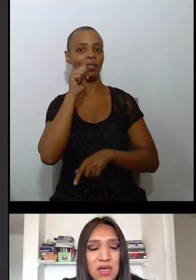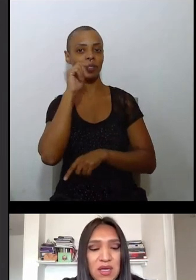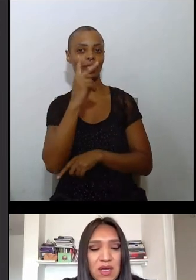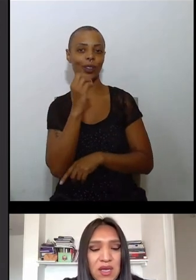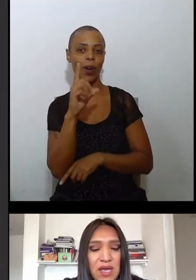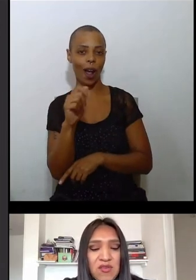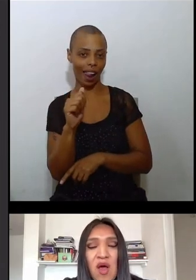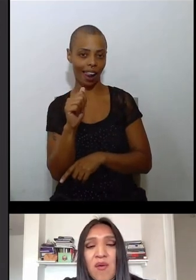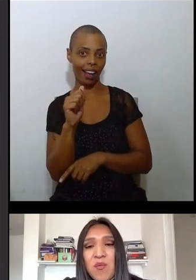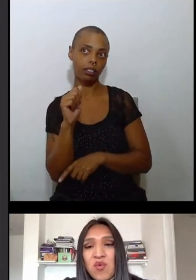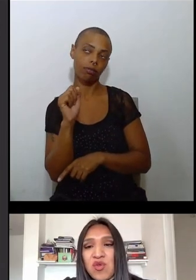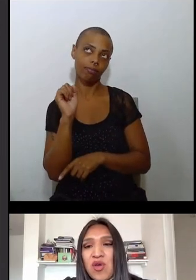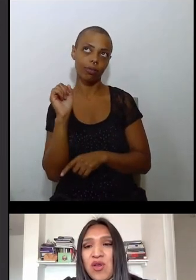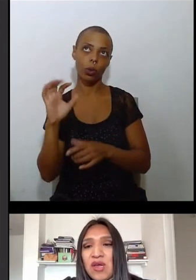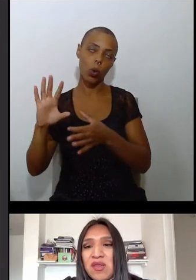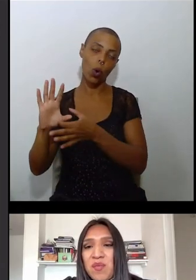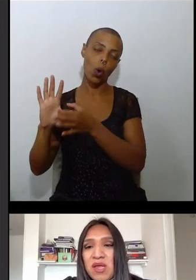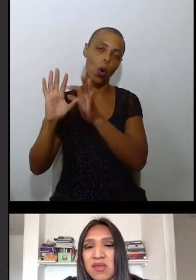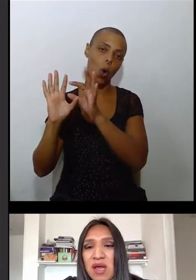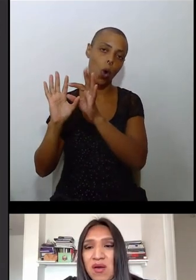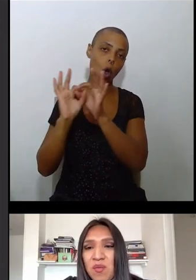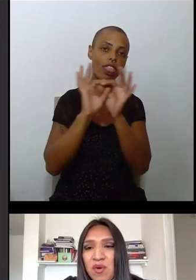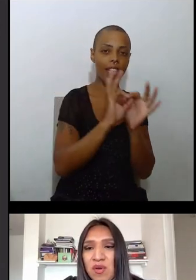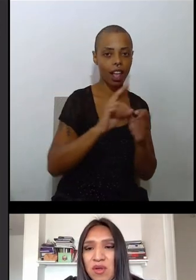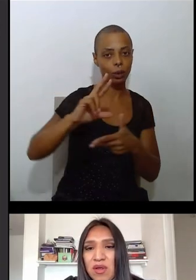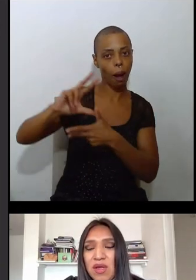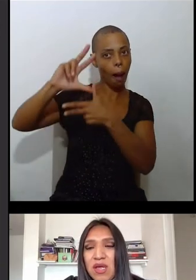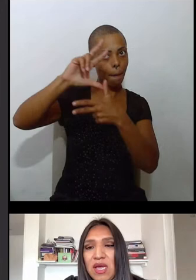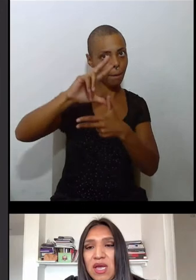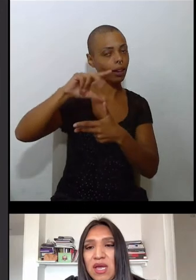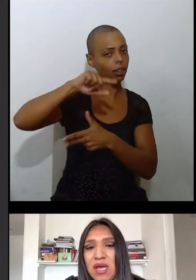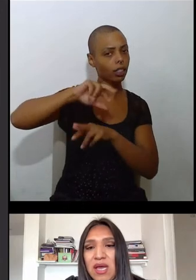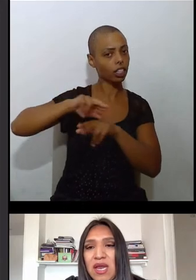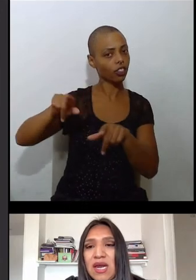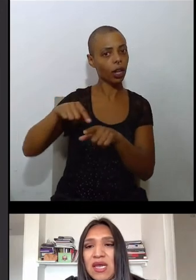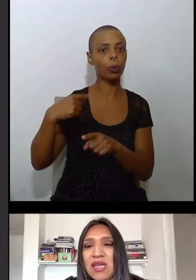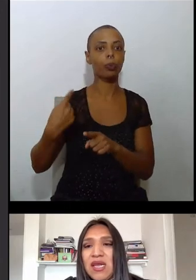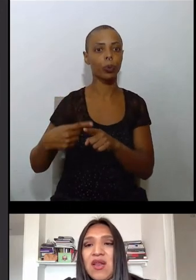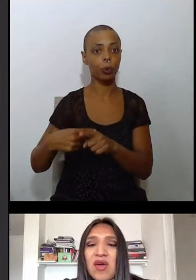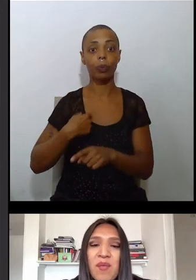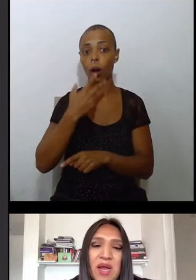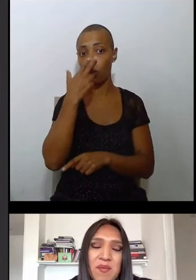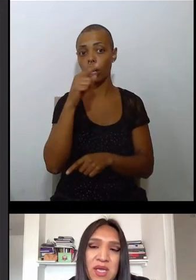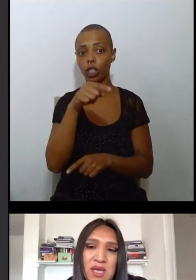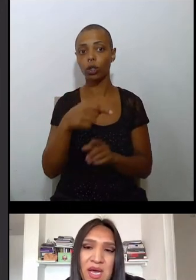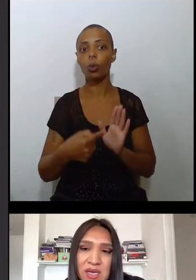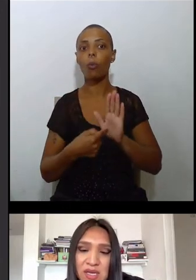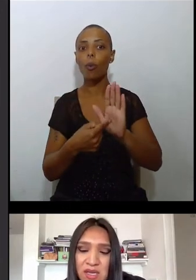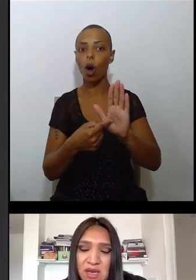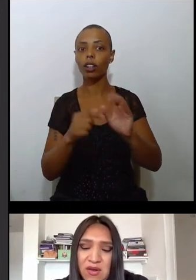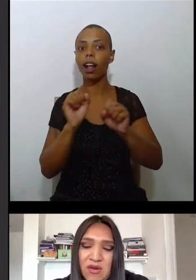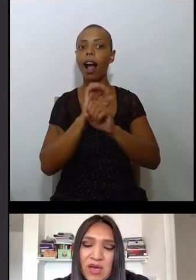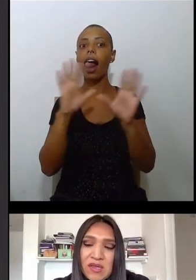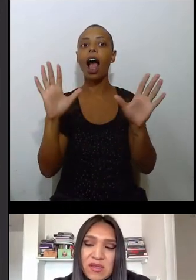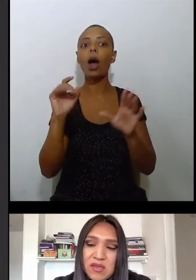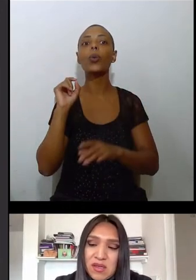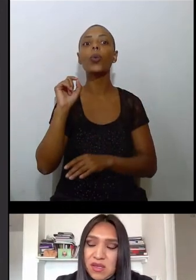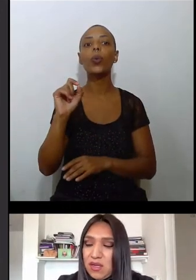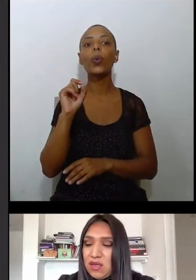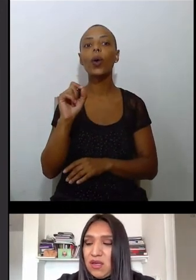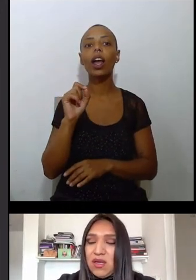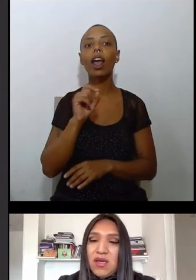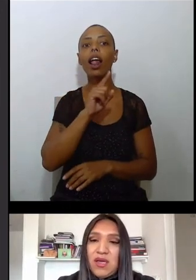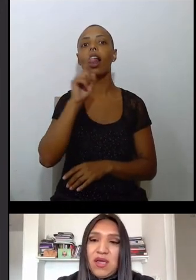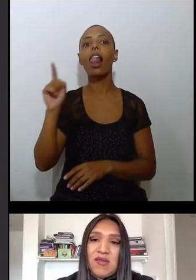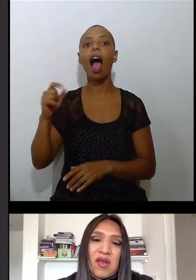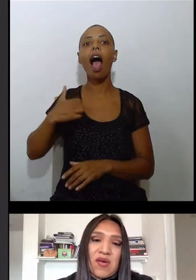this piece of work is so special this is a white Chola in the context of Latin America I believe